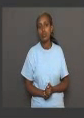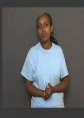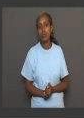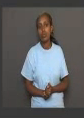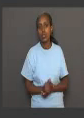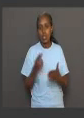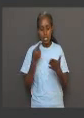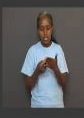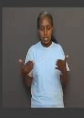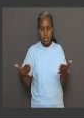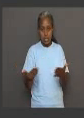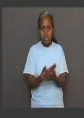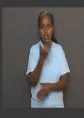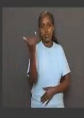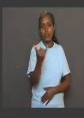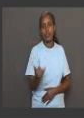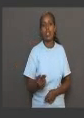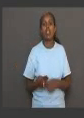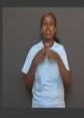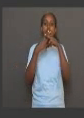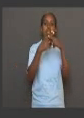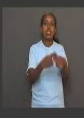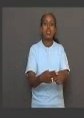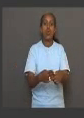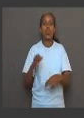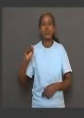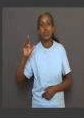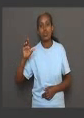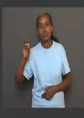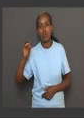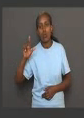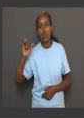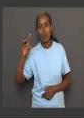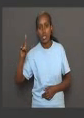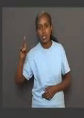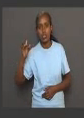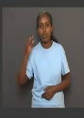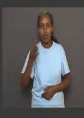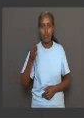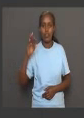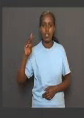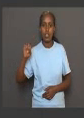This new figure is called a solid of revolution.